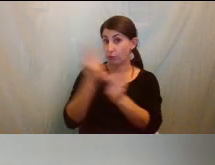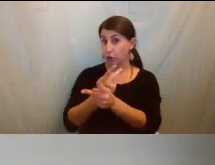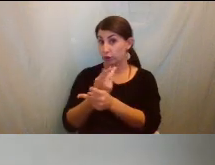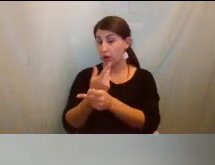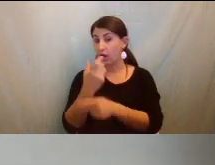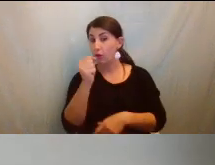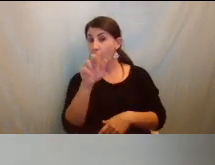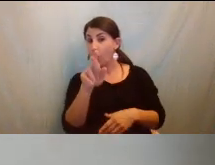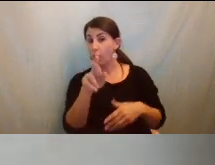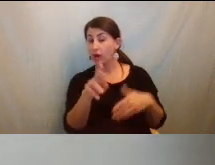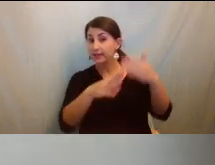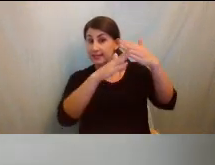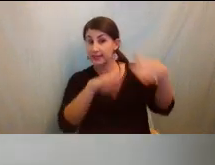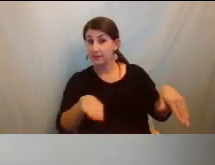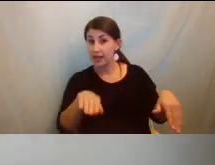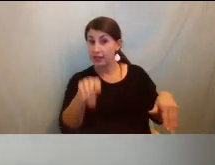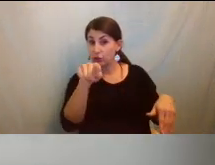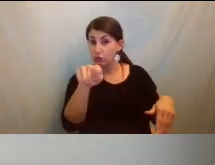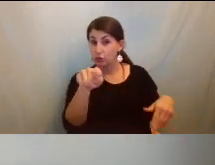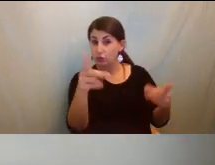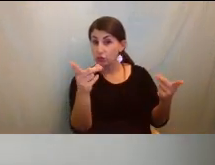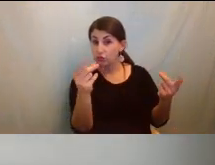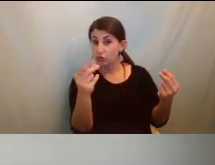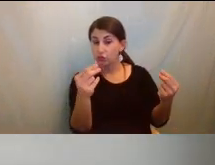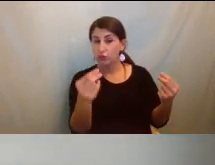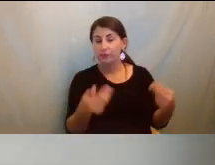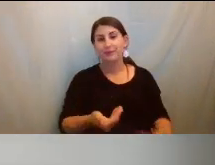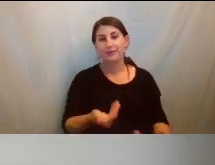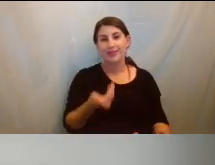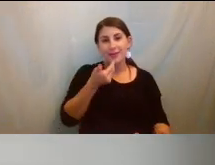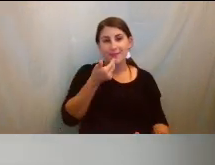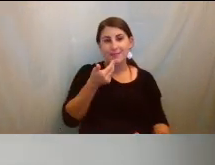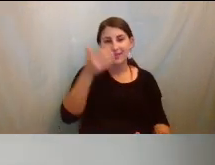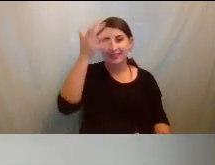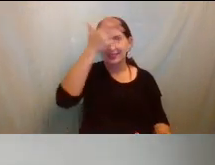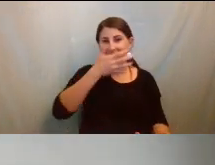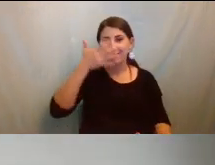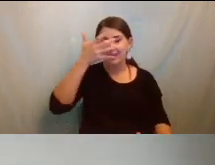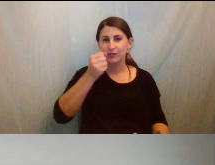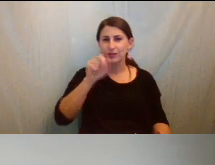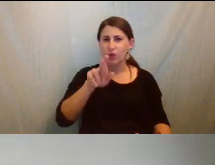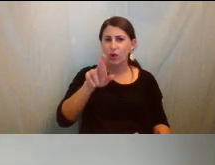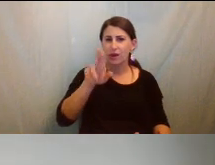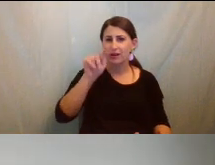are multiplying or dividing, you use pizza face or